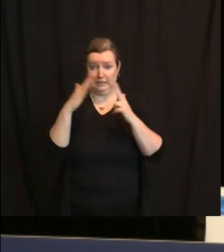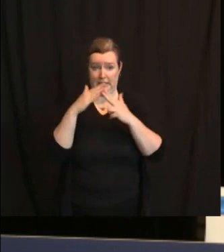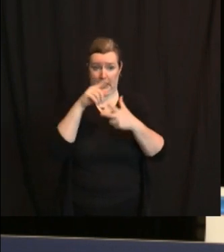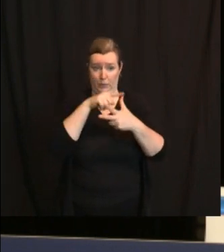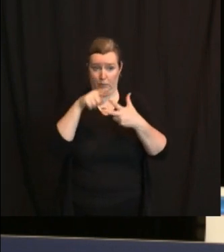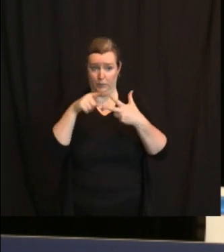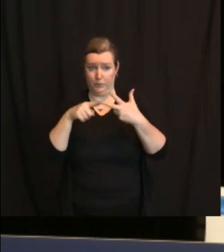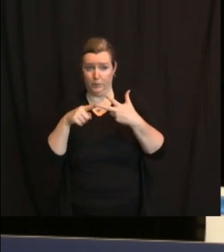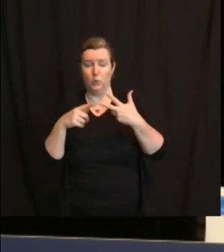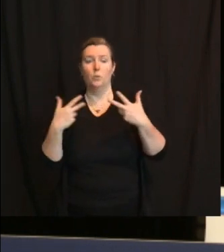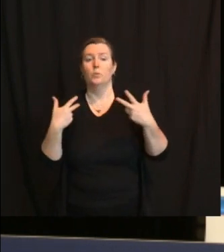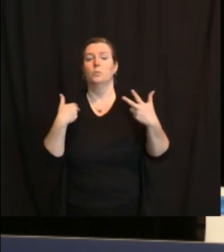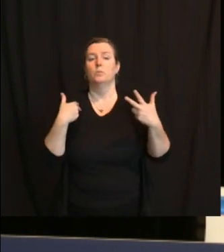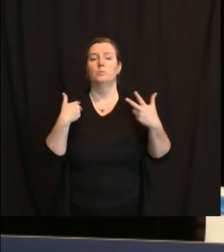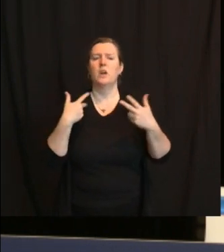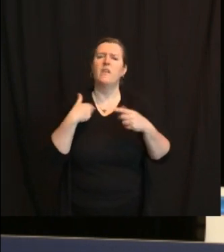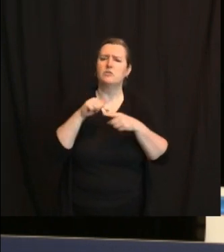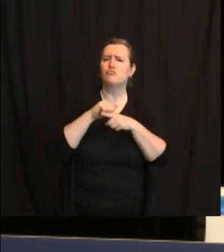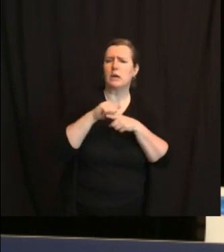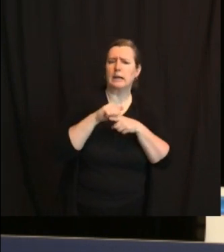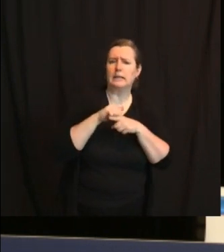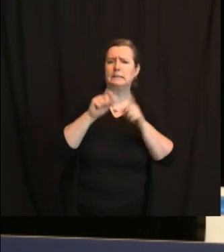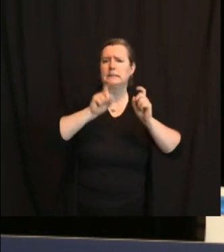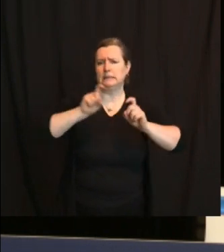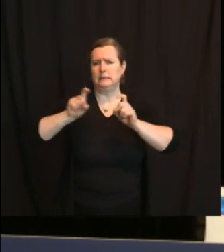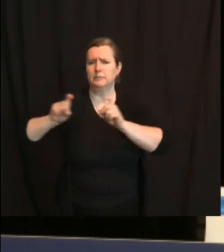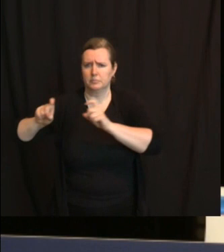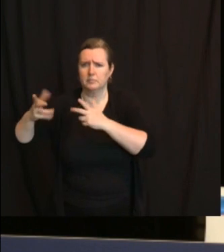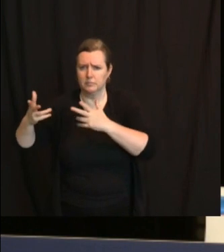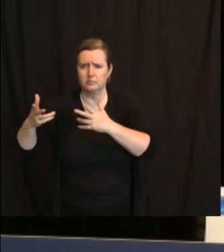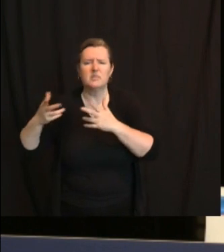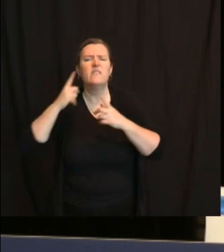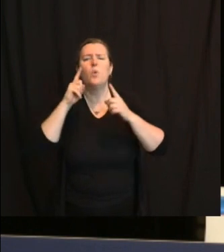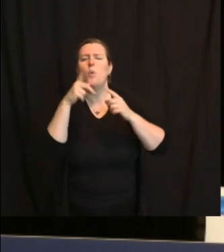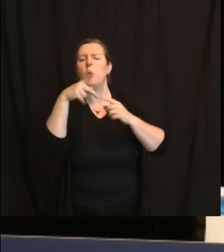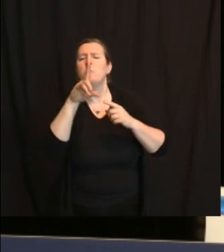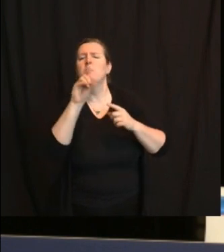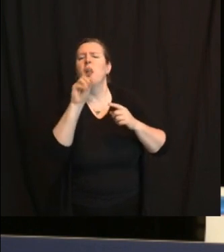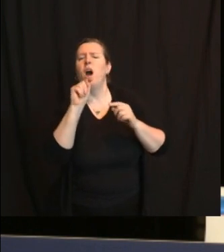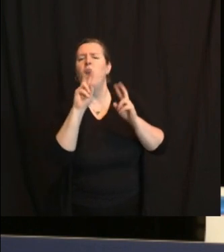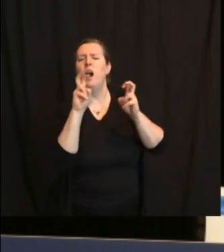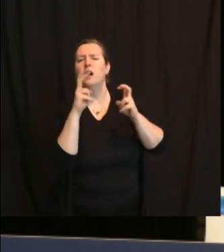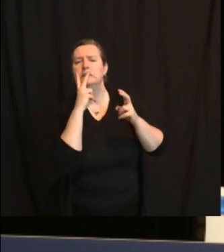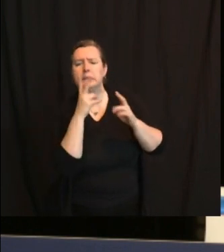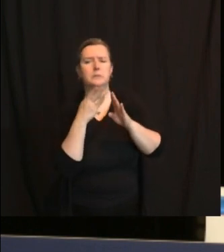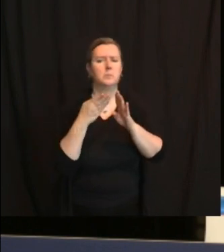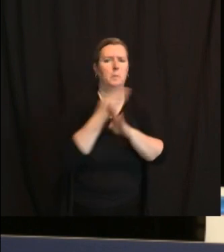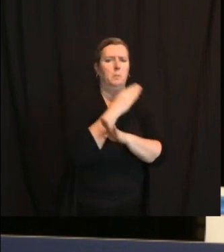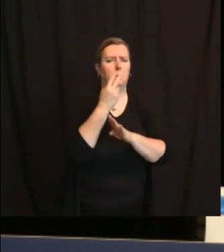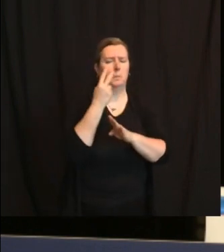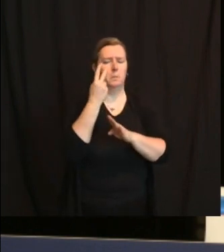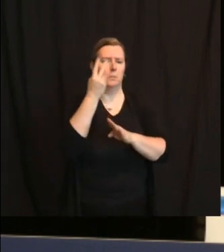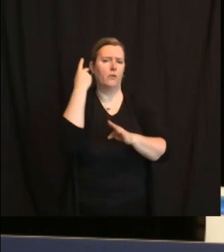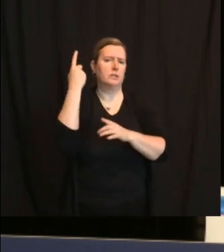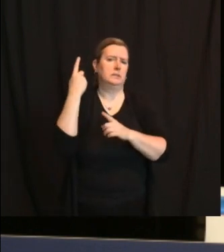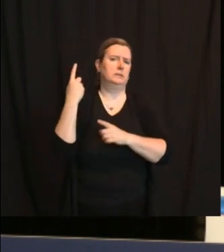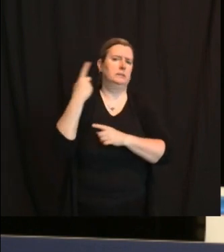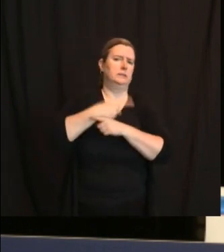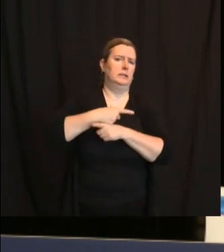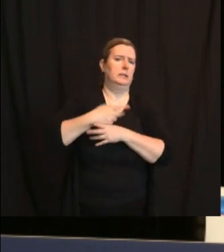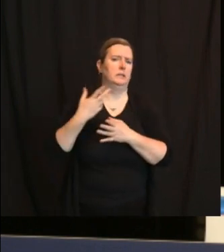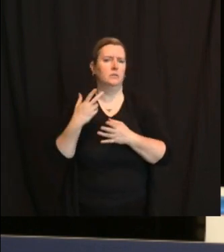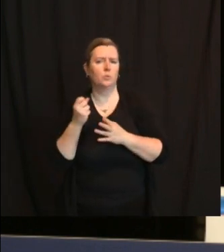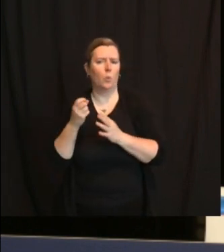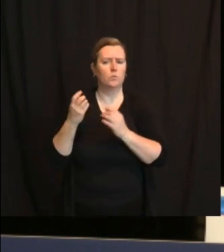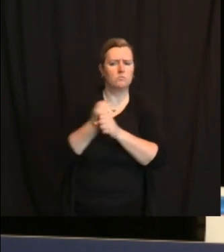run, because it's better to do it this week than we figure Memorial Day weekend, the traditional kickoff to the summer season.